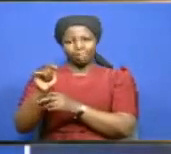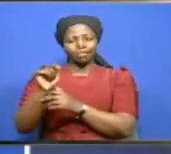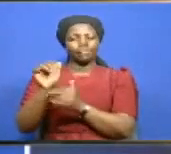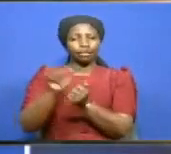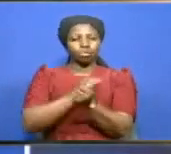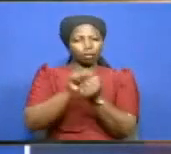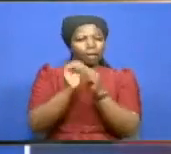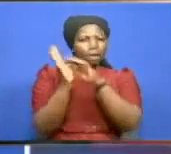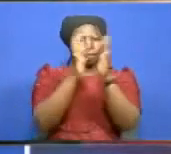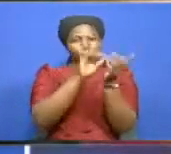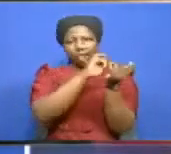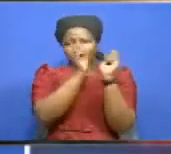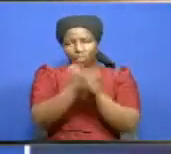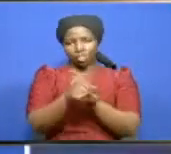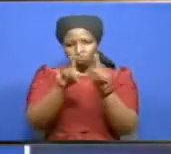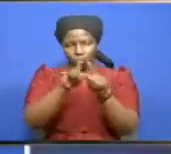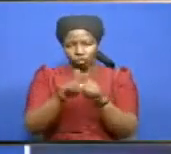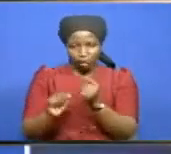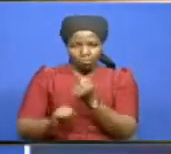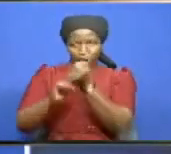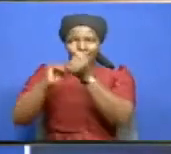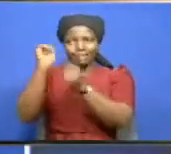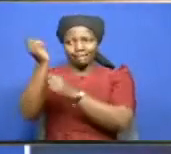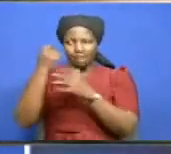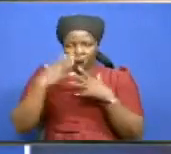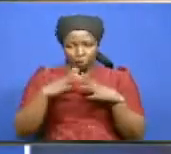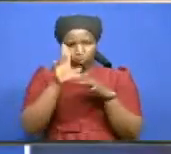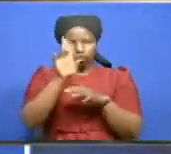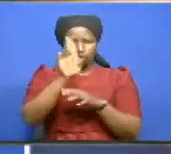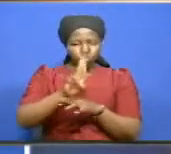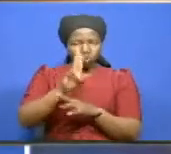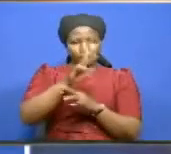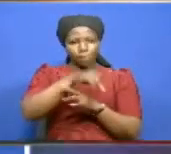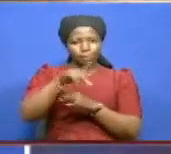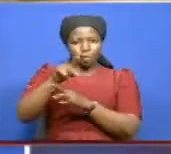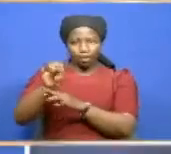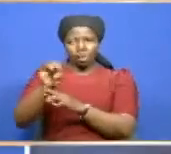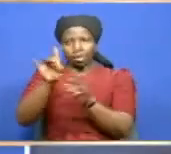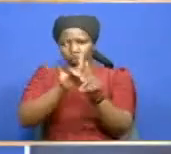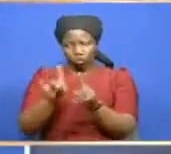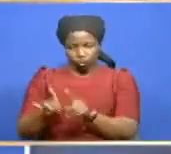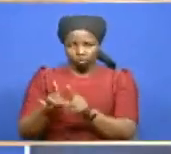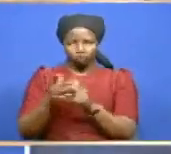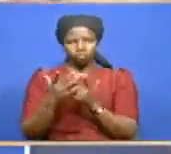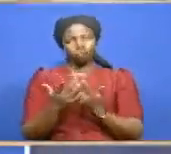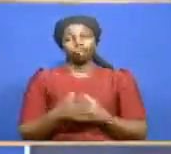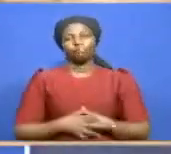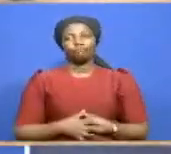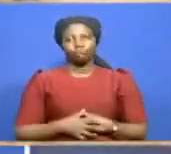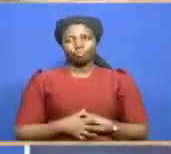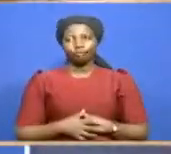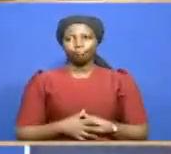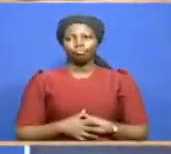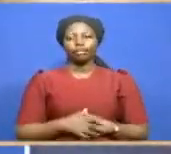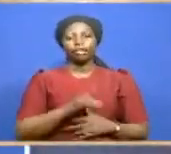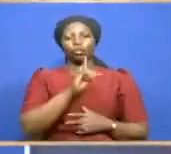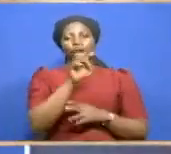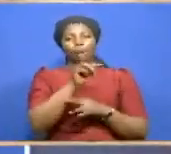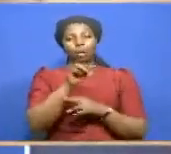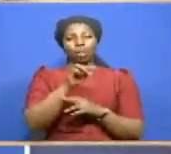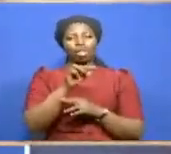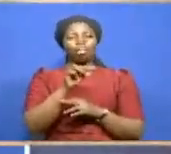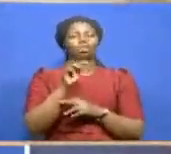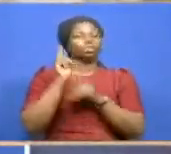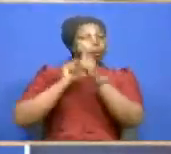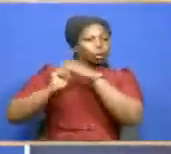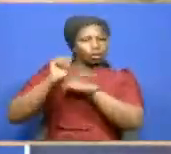Kenya to recycle used PPEs and create new PPEs from recycled plastic. Meanwhile, a 1 million indigenous tree